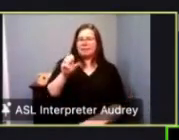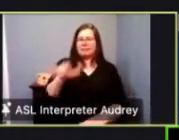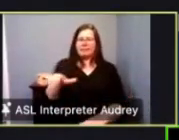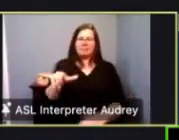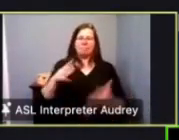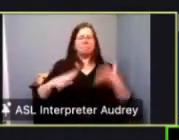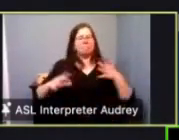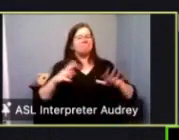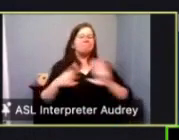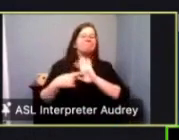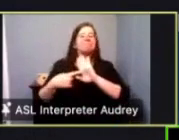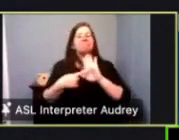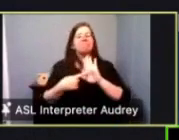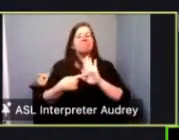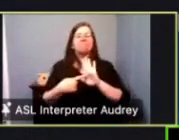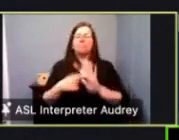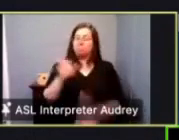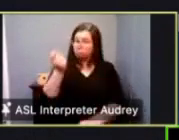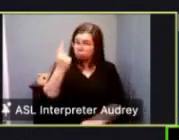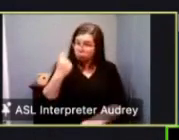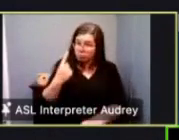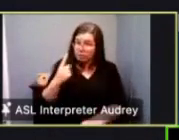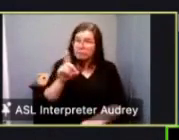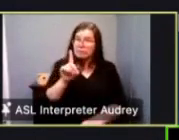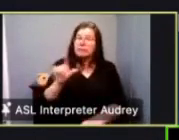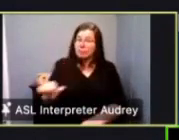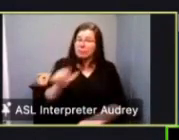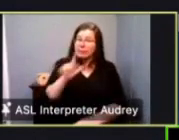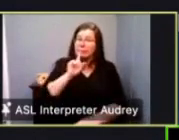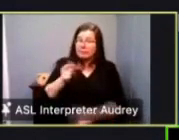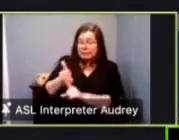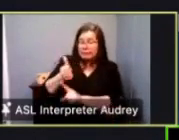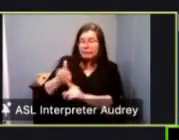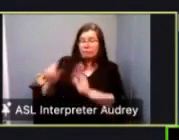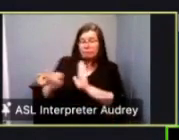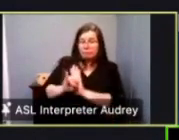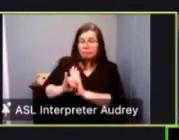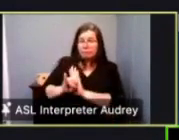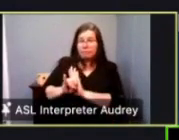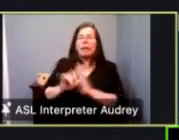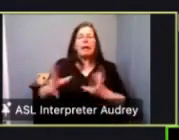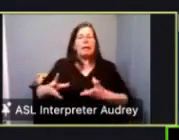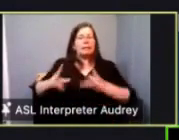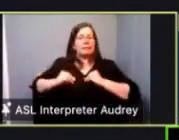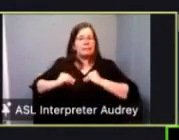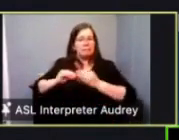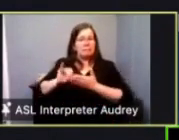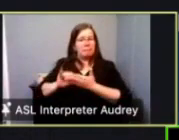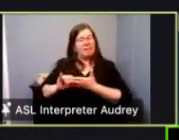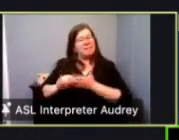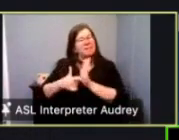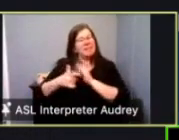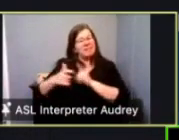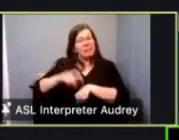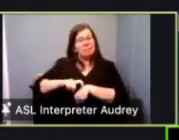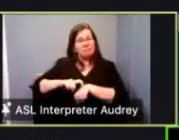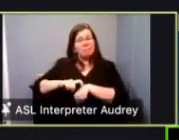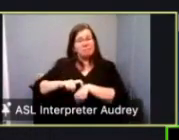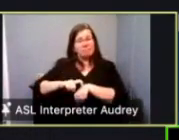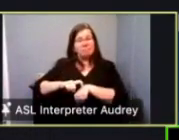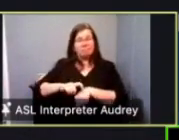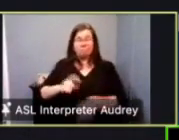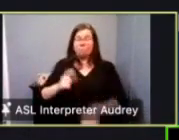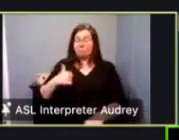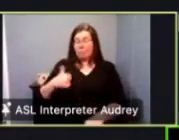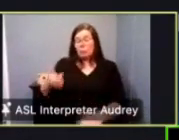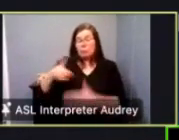this is that disability is an identity in its own right, and being able to claim that identity may take some time. I mean, I was